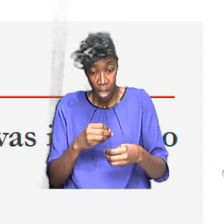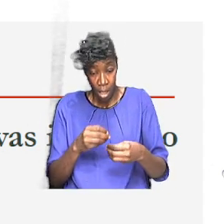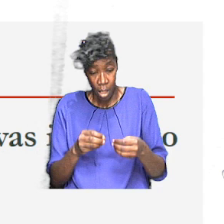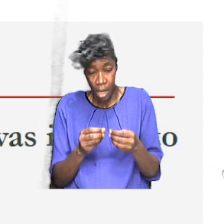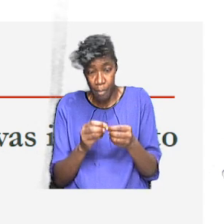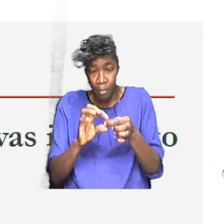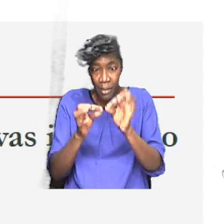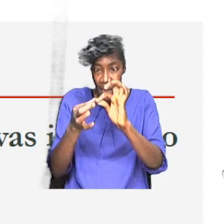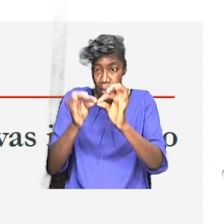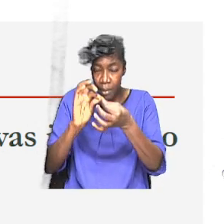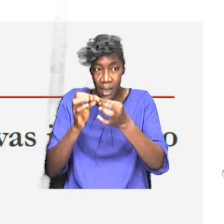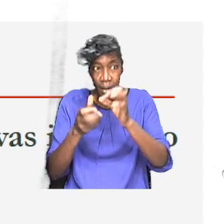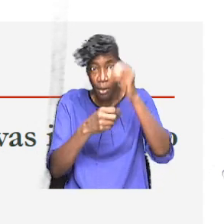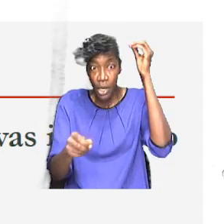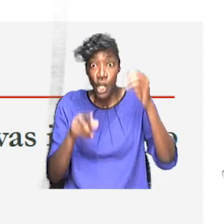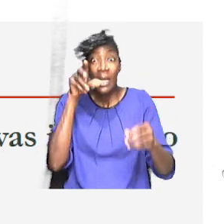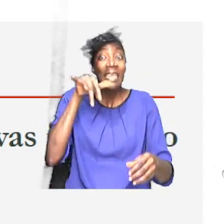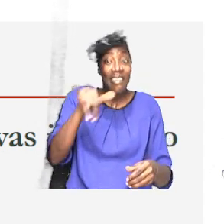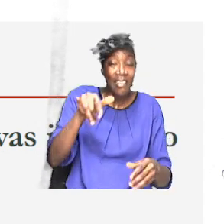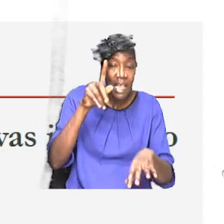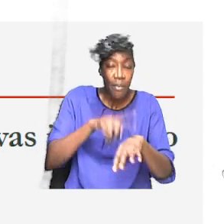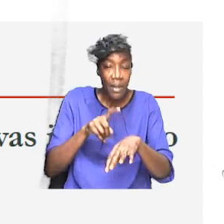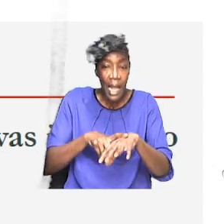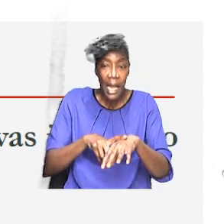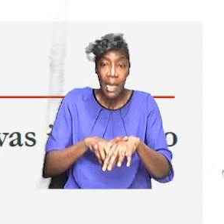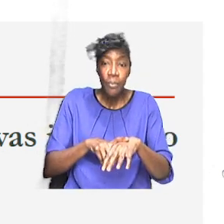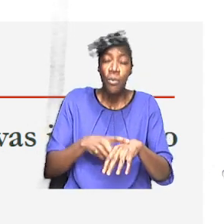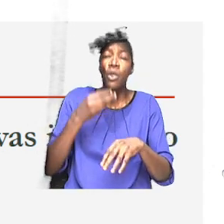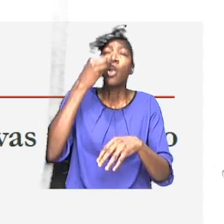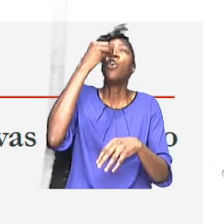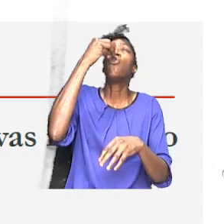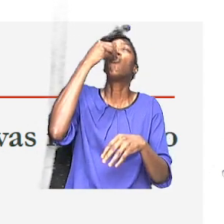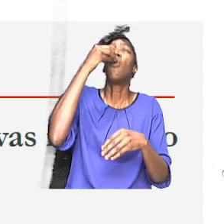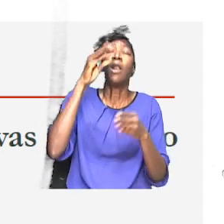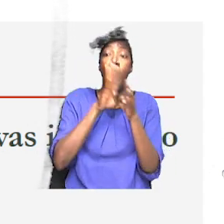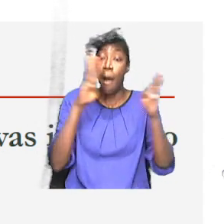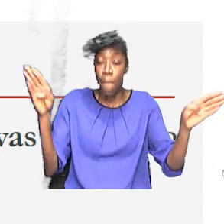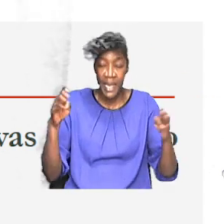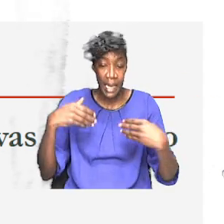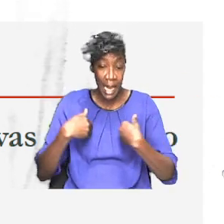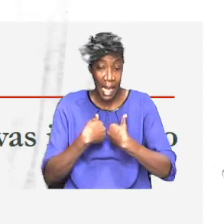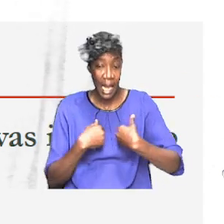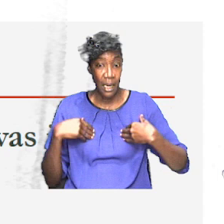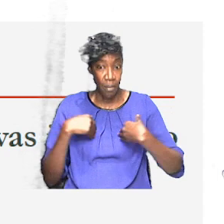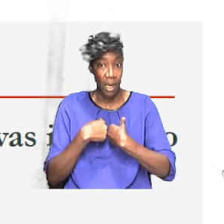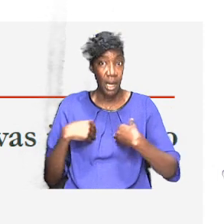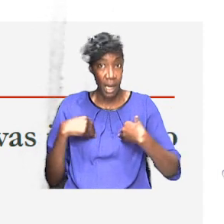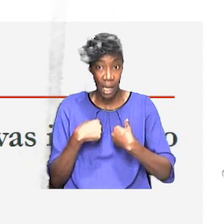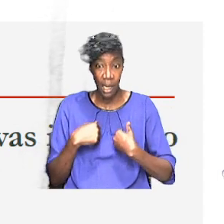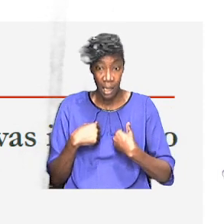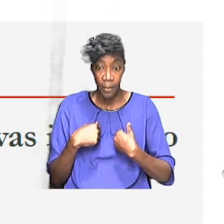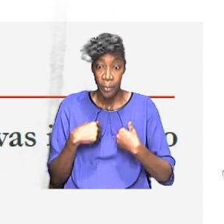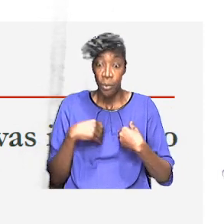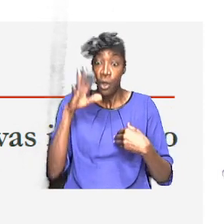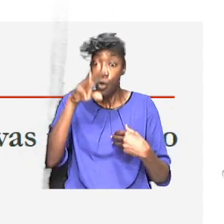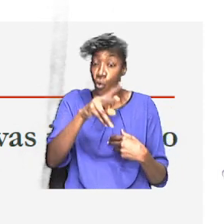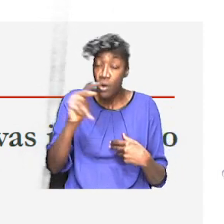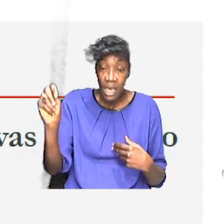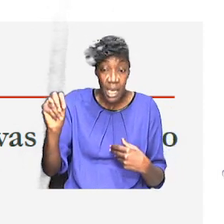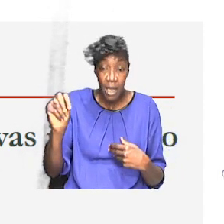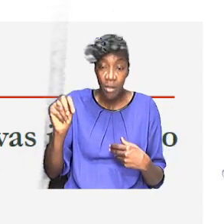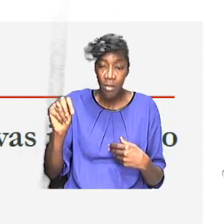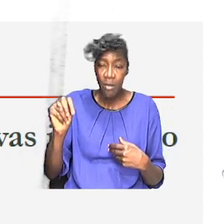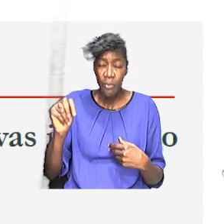are swallowing a camel. He used euphemism, amen, as it were, to tell them that, look, you need to emphasize, praise